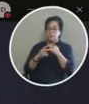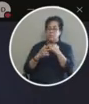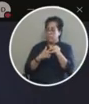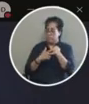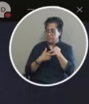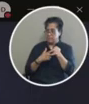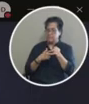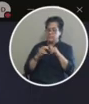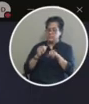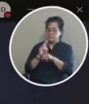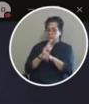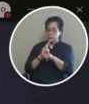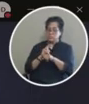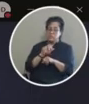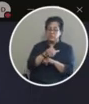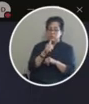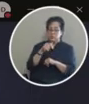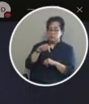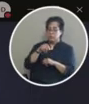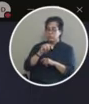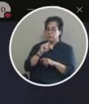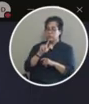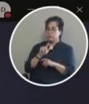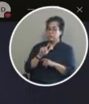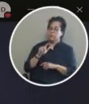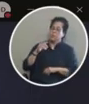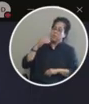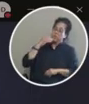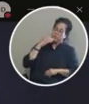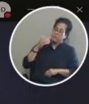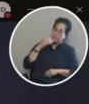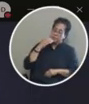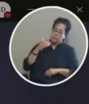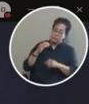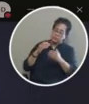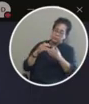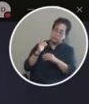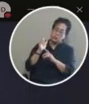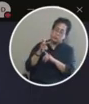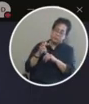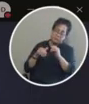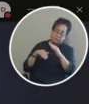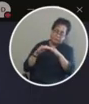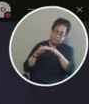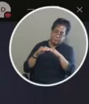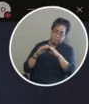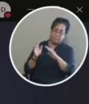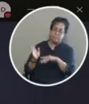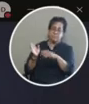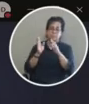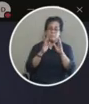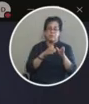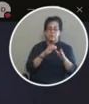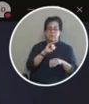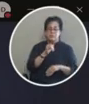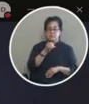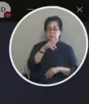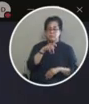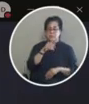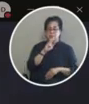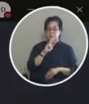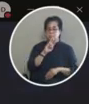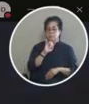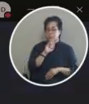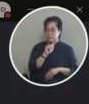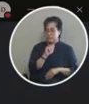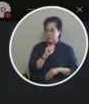be used to finish the other quality of life bond projects on Thank budget. you, Mr. Grossman. You've reached your 3 minutes, sir. We'll next move on to Mr. J.P. Bryan. Mr.